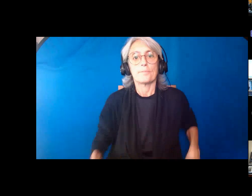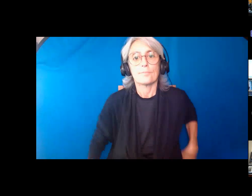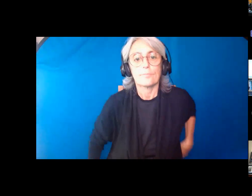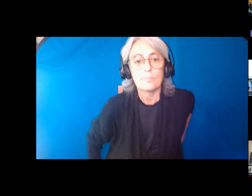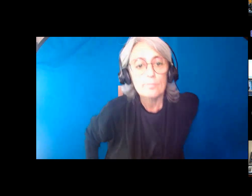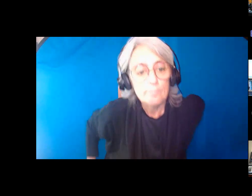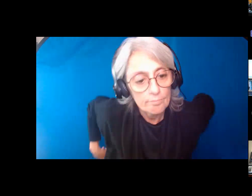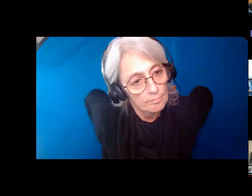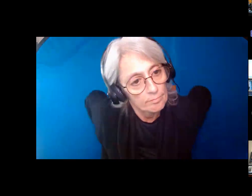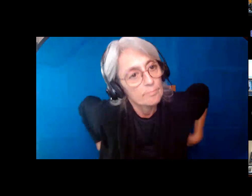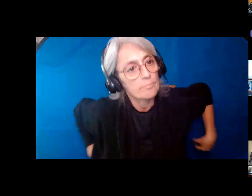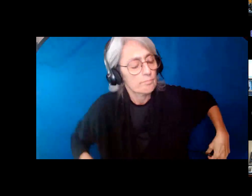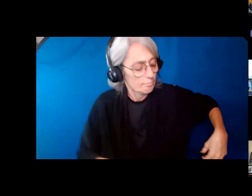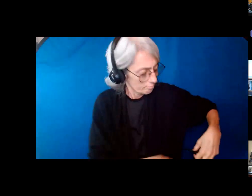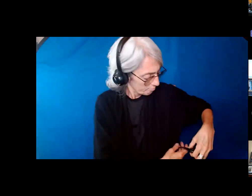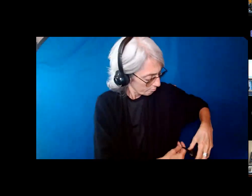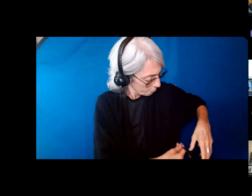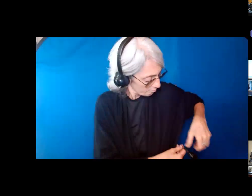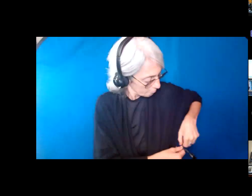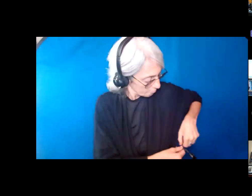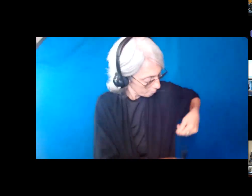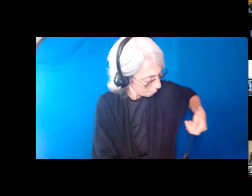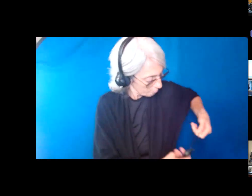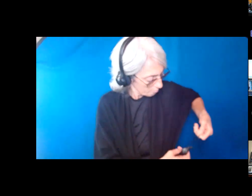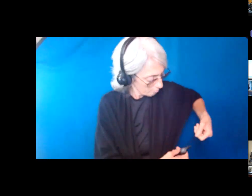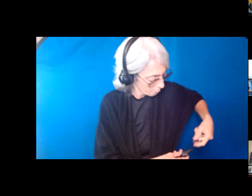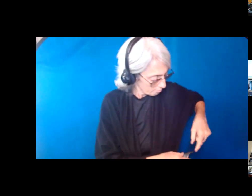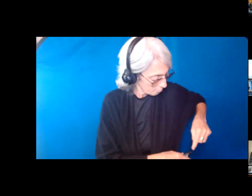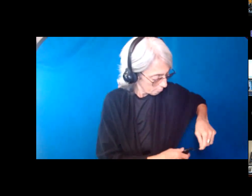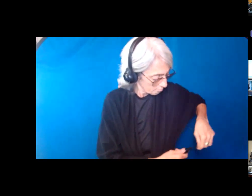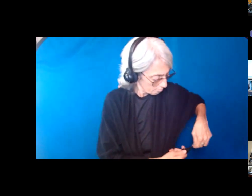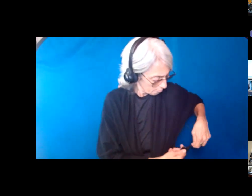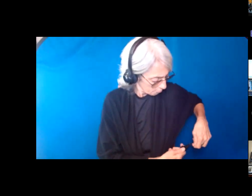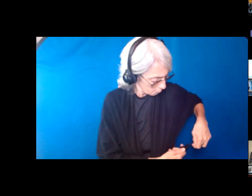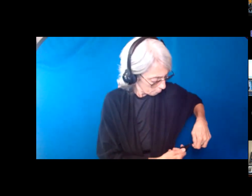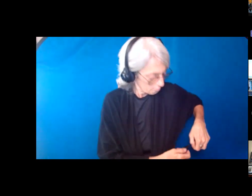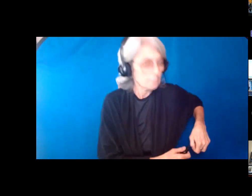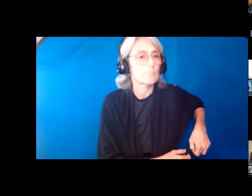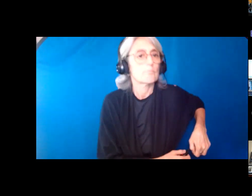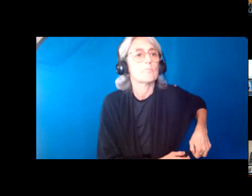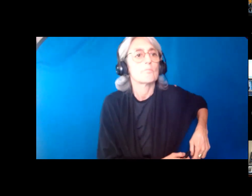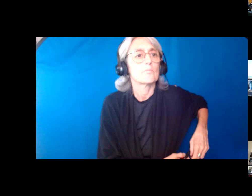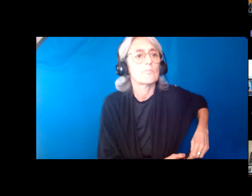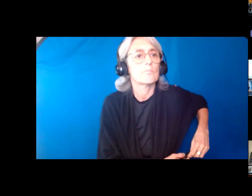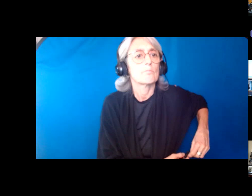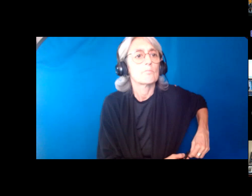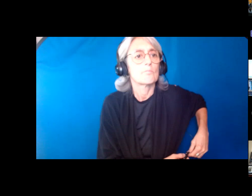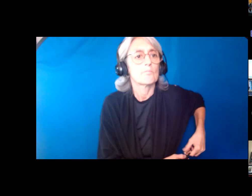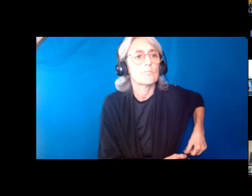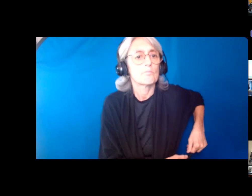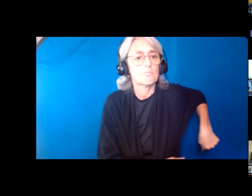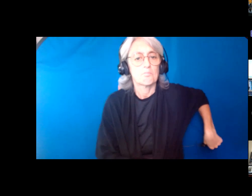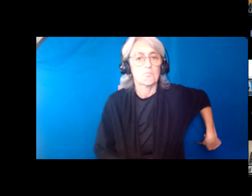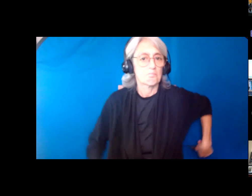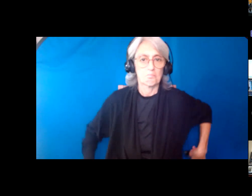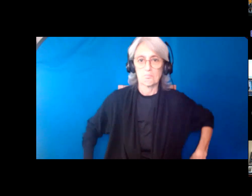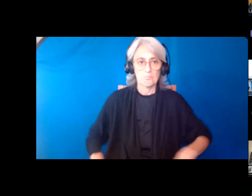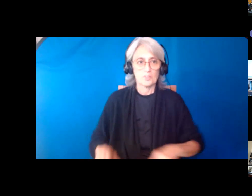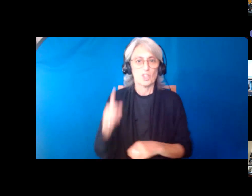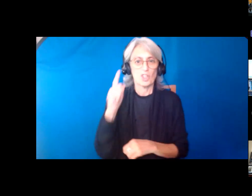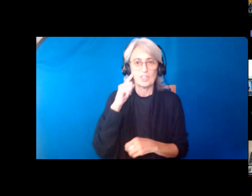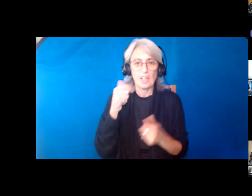the keys to the opportunities that can be created in our by the decisions that you guys all make as being part of this